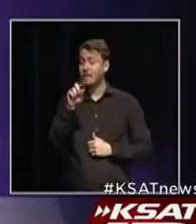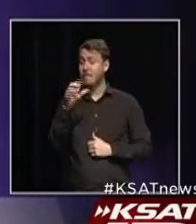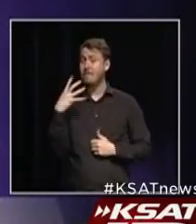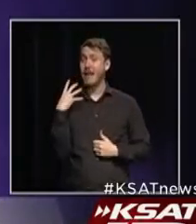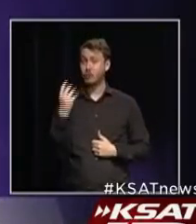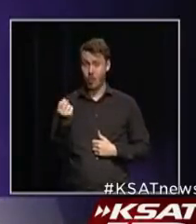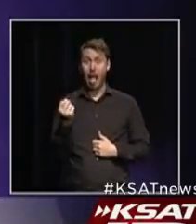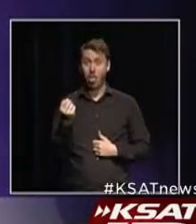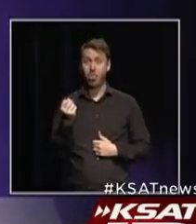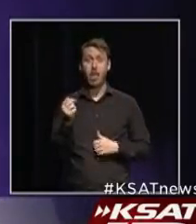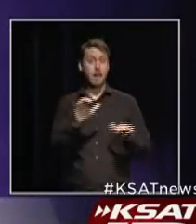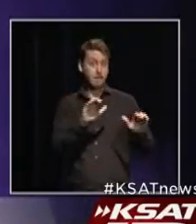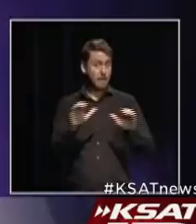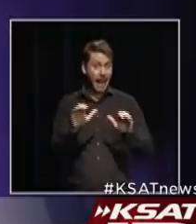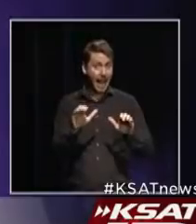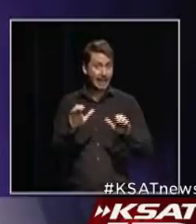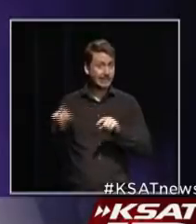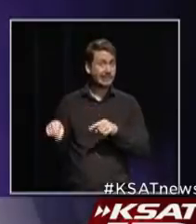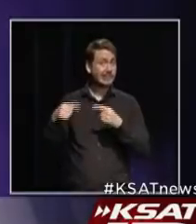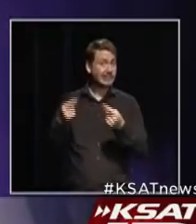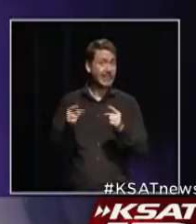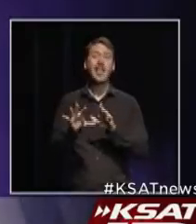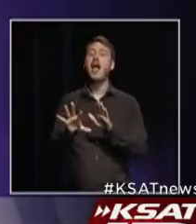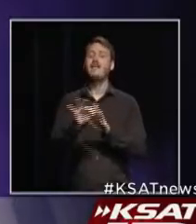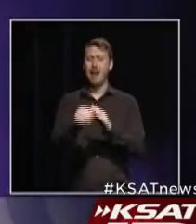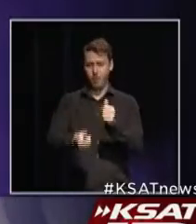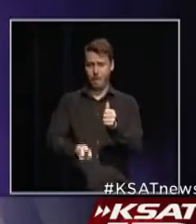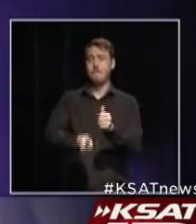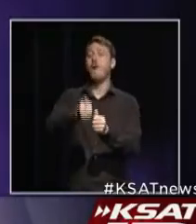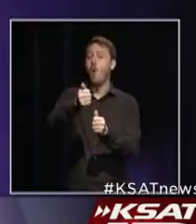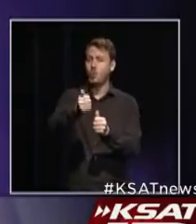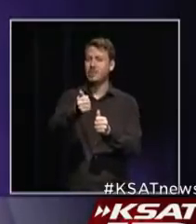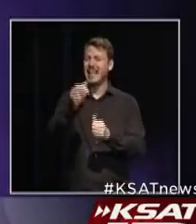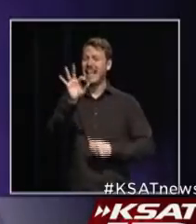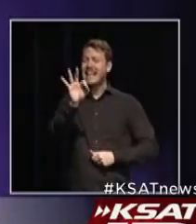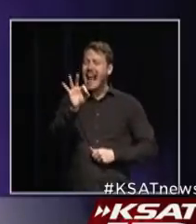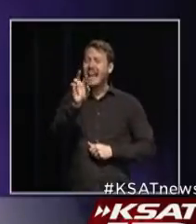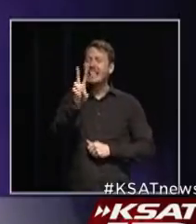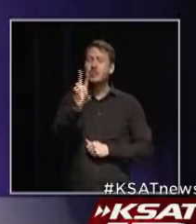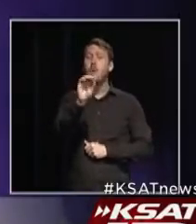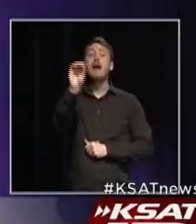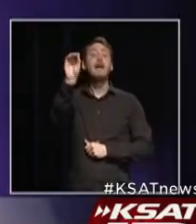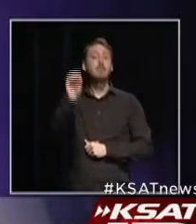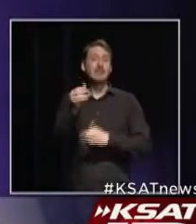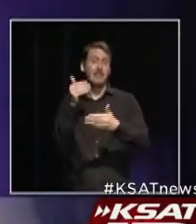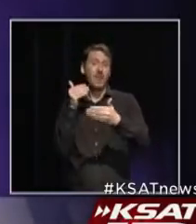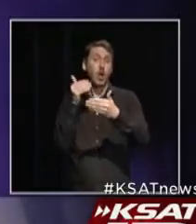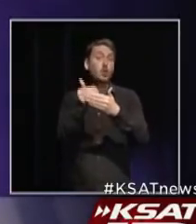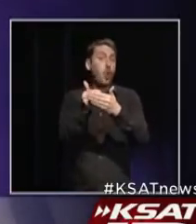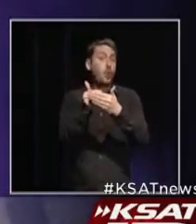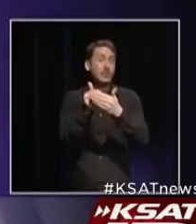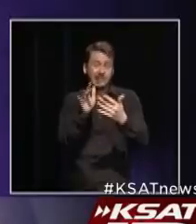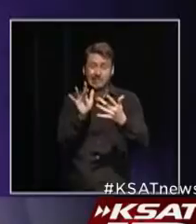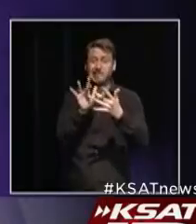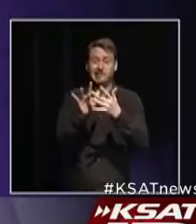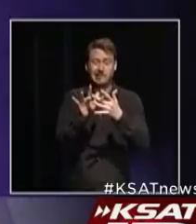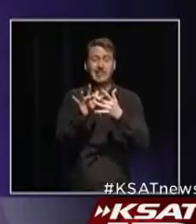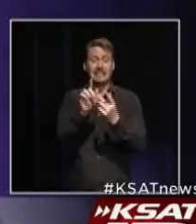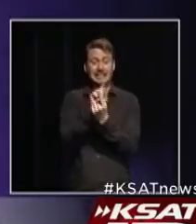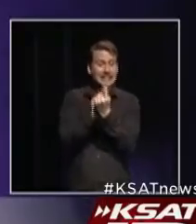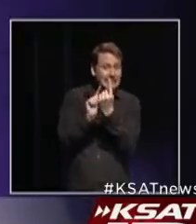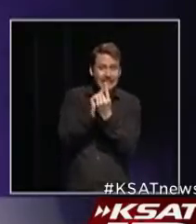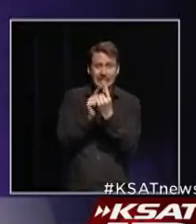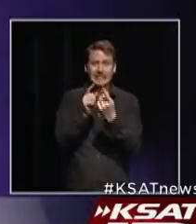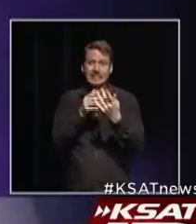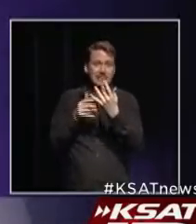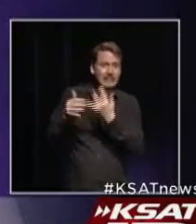made, they have found that the vast majority, 92% of close contacts, that means when you're close, that's when you're